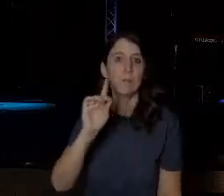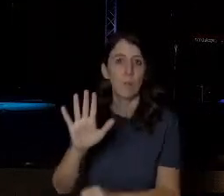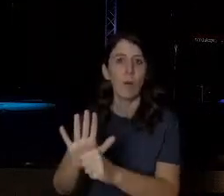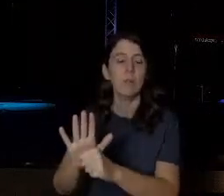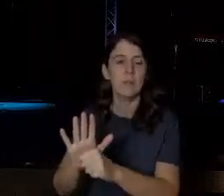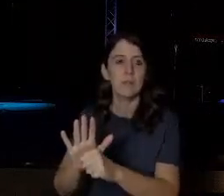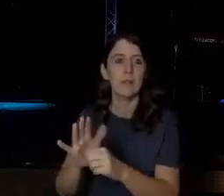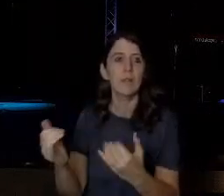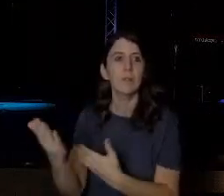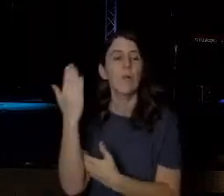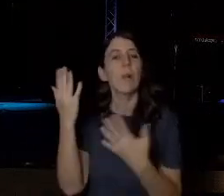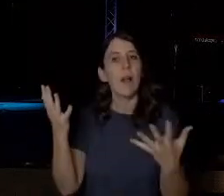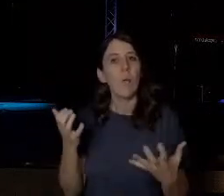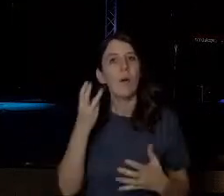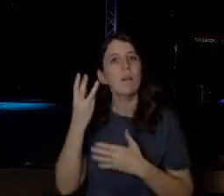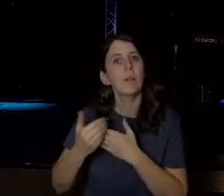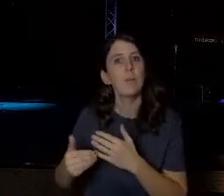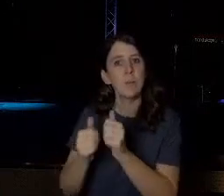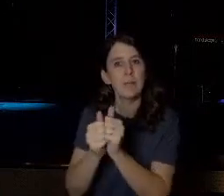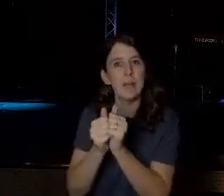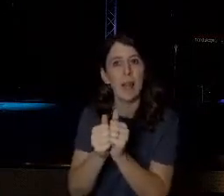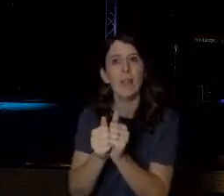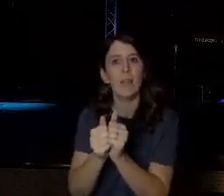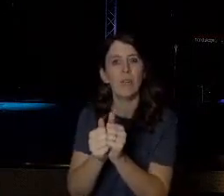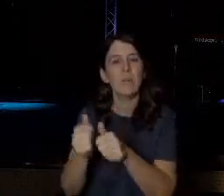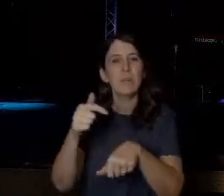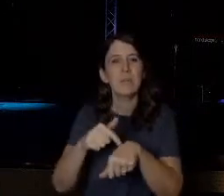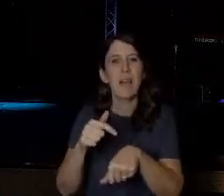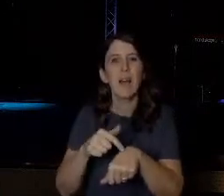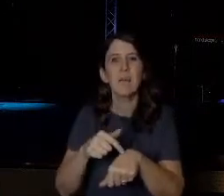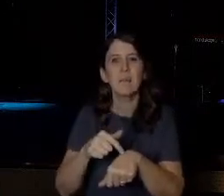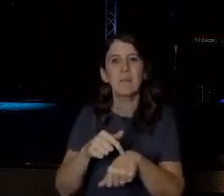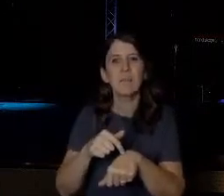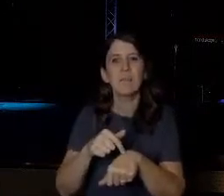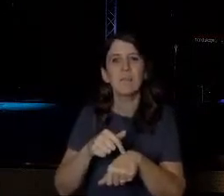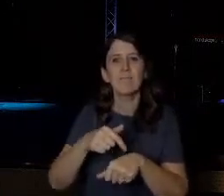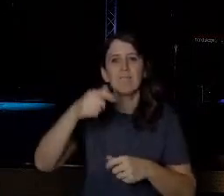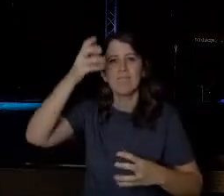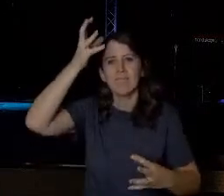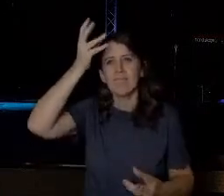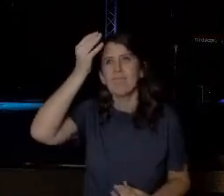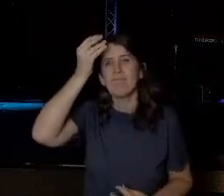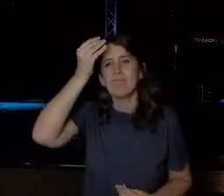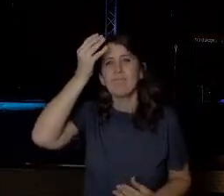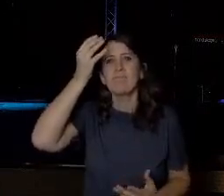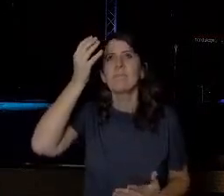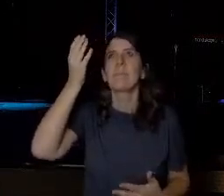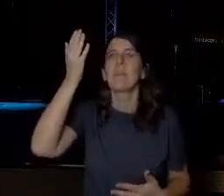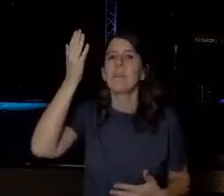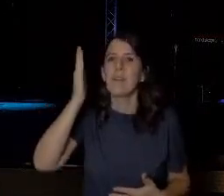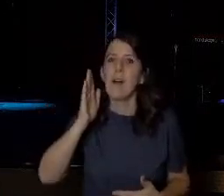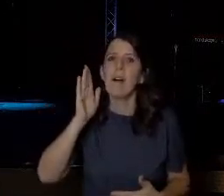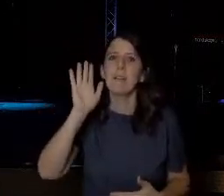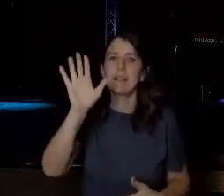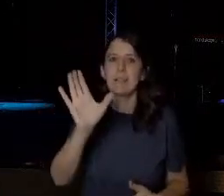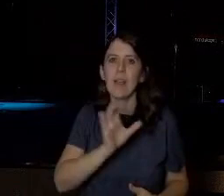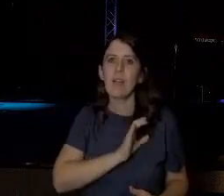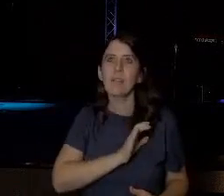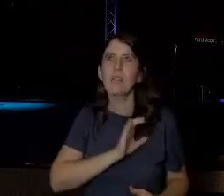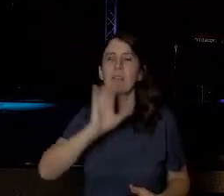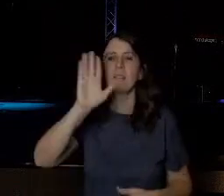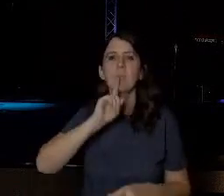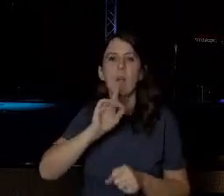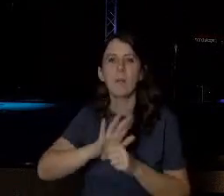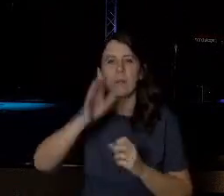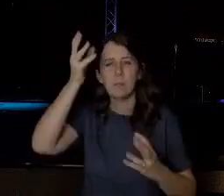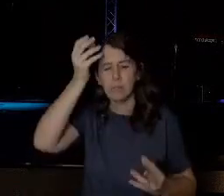take communion together, and as we spend some time just reflecting on this fact that God is who he says he is, and he will do what he says he